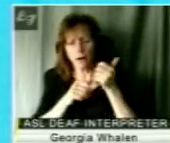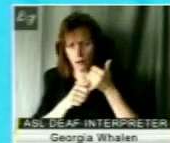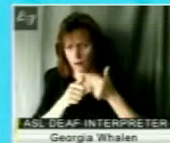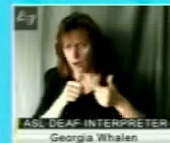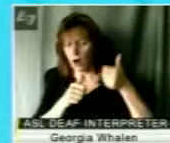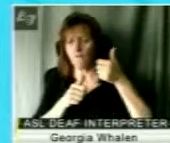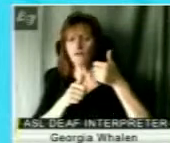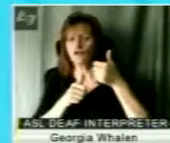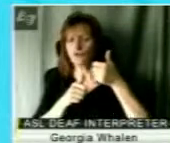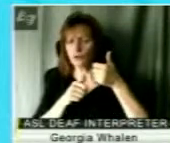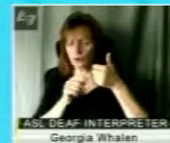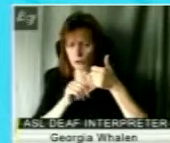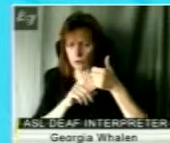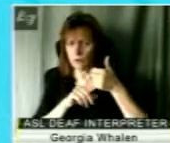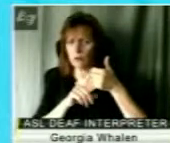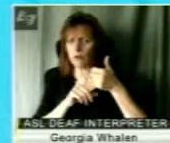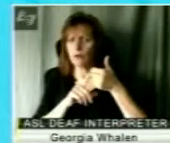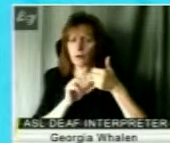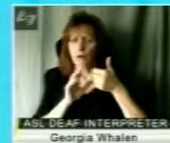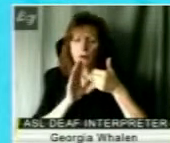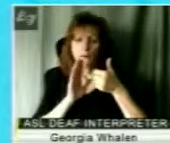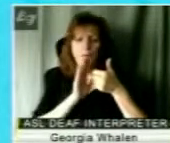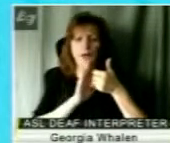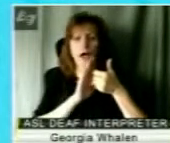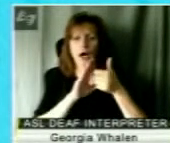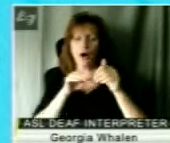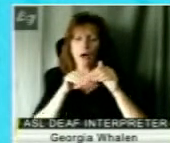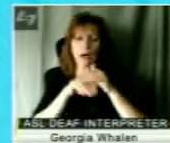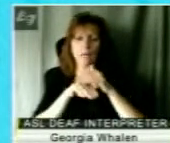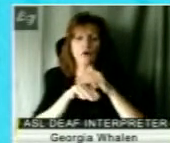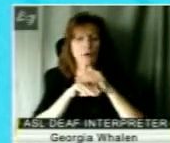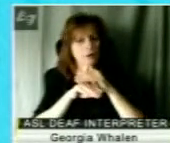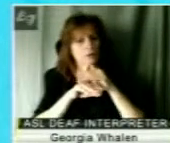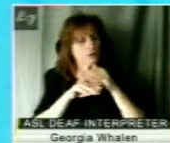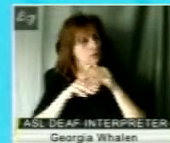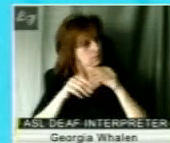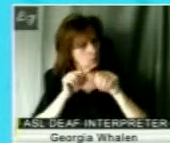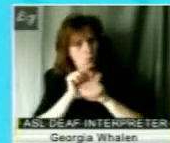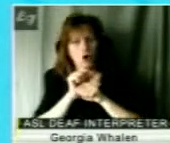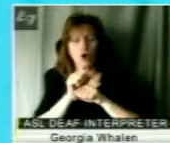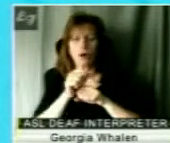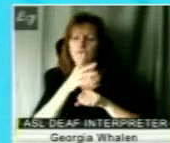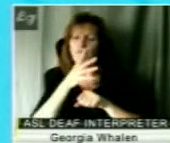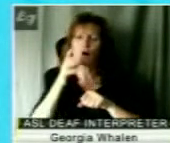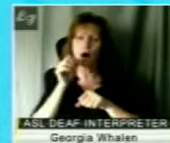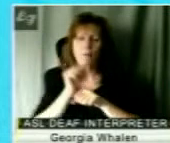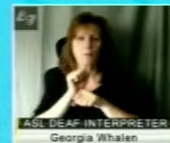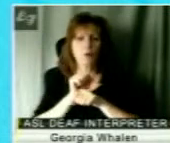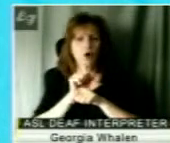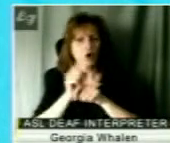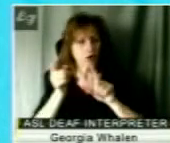or Norfolk, Haldimand County, trained a bunch of migrant workers to Brantford. A lot of people in Brantford,